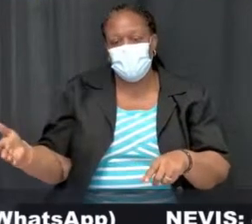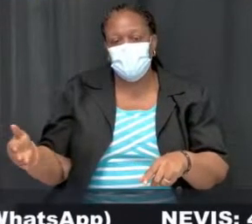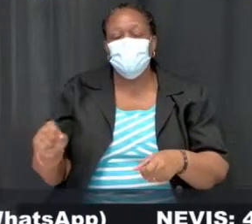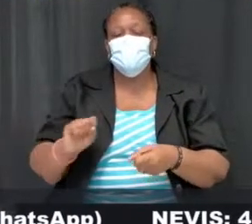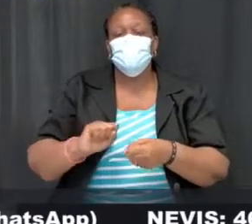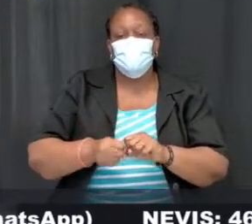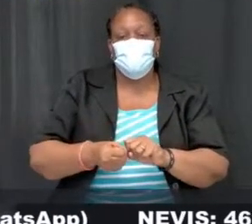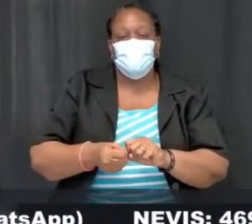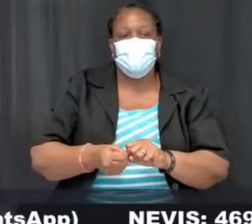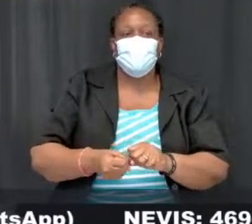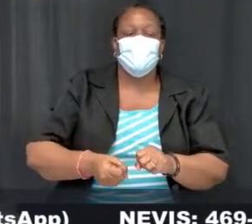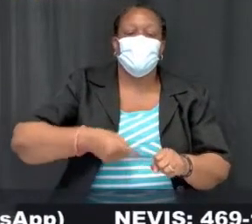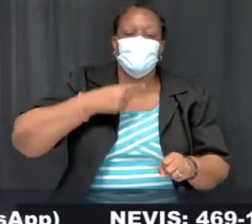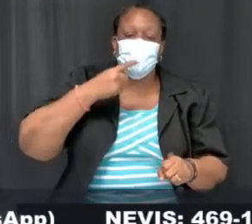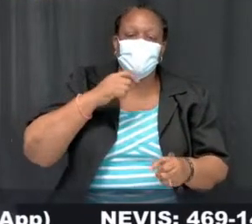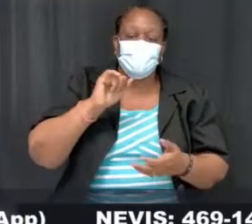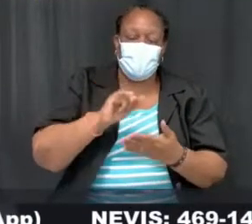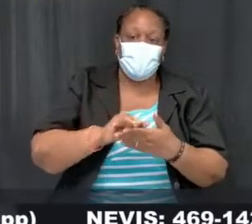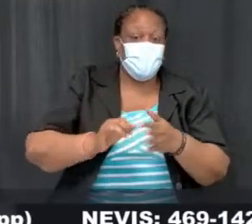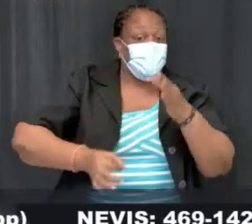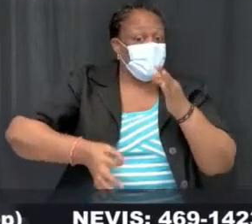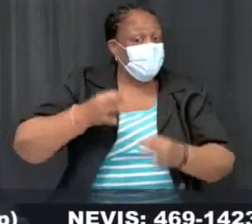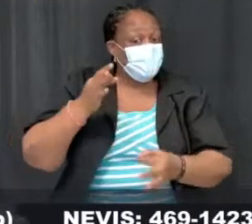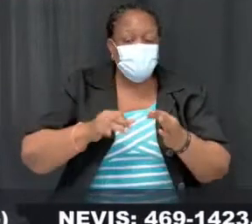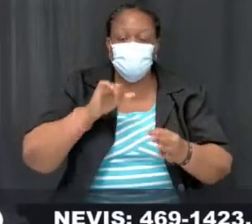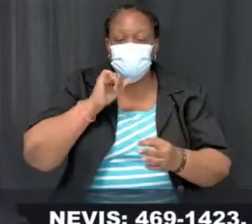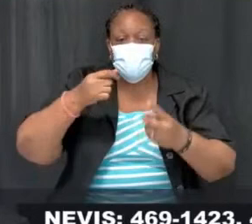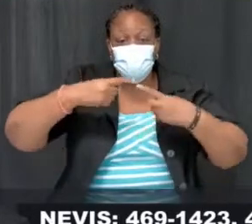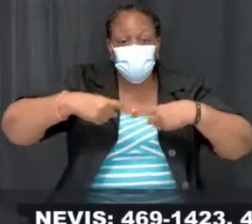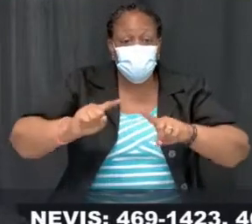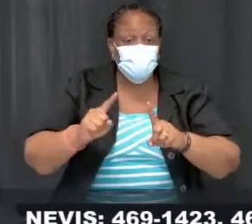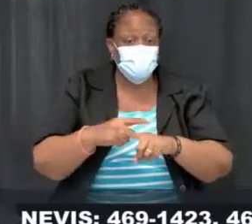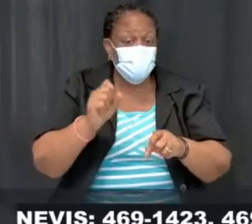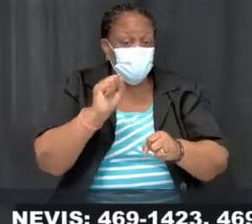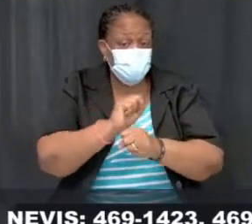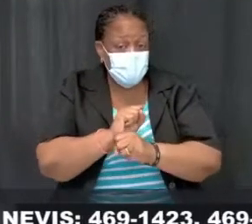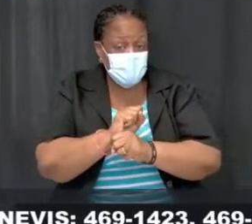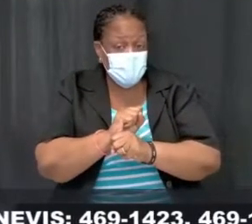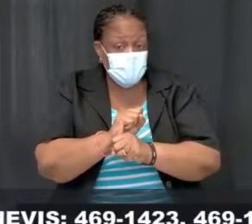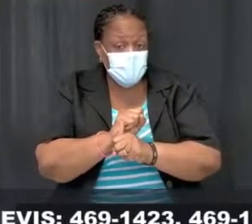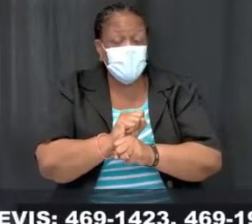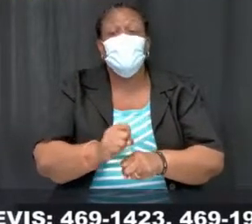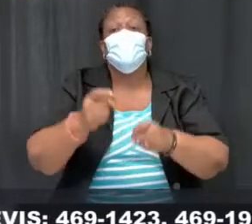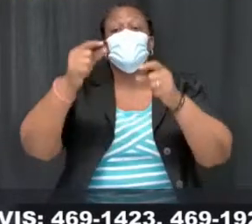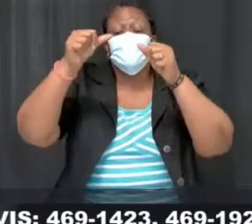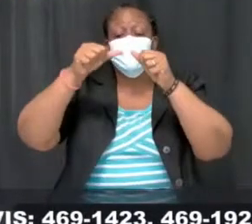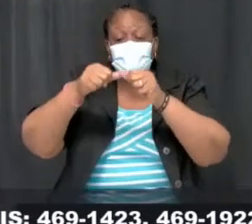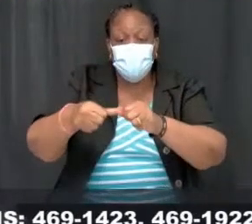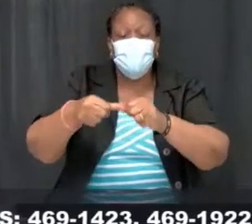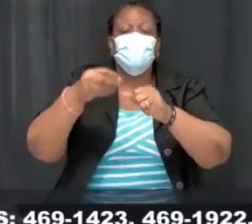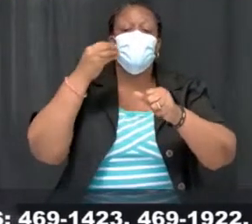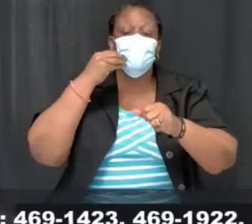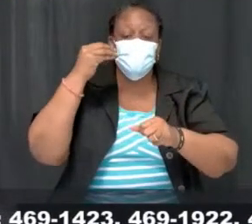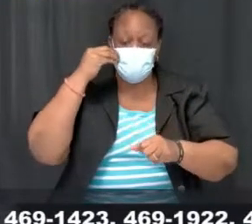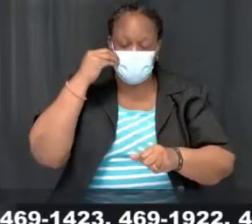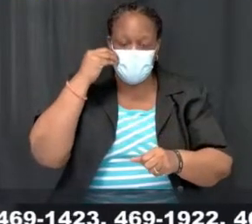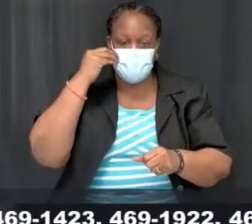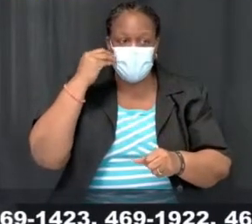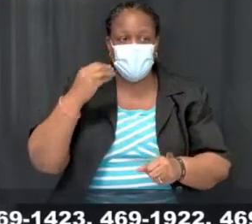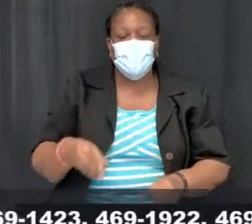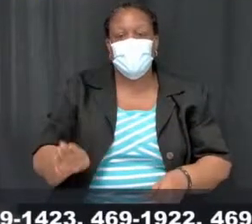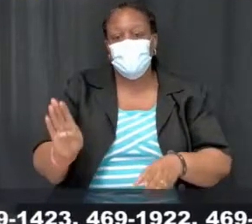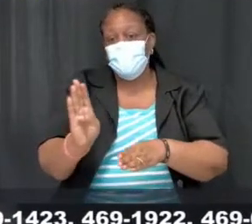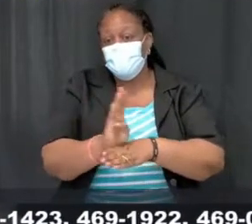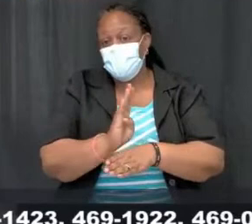work during this curfew period to remain at your residence. Businesses and establishments are